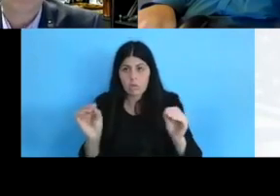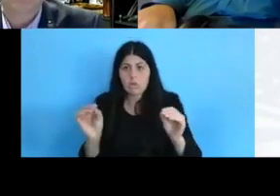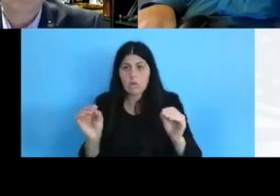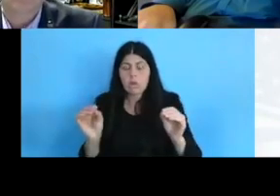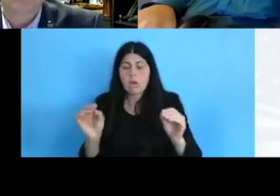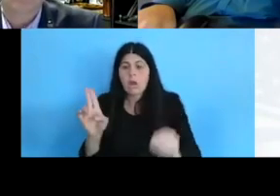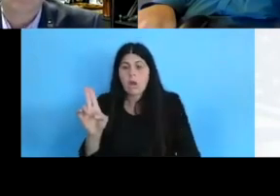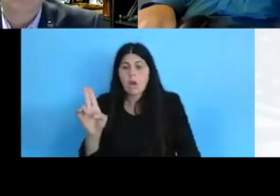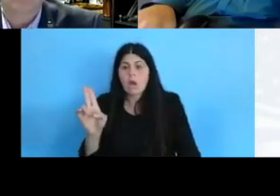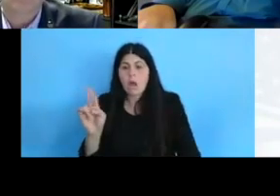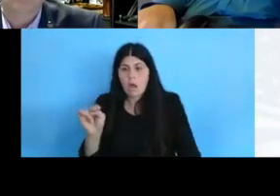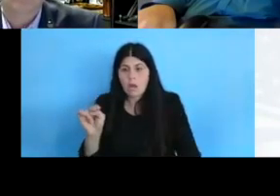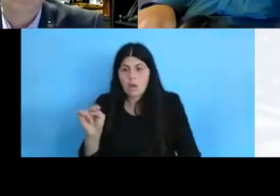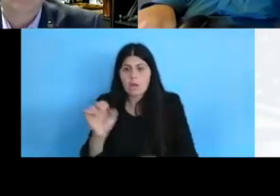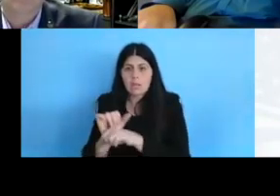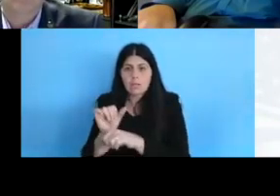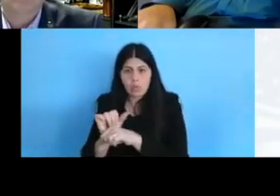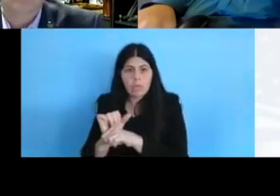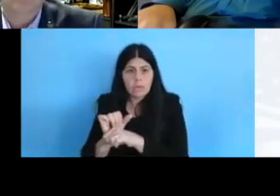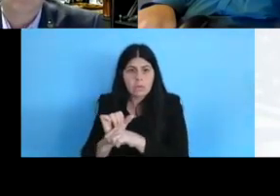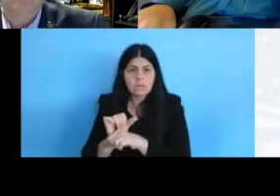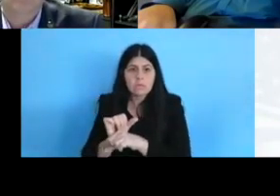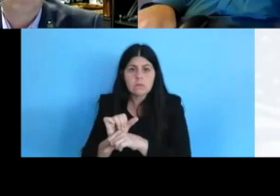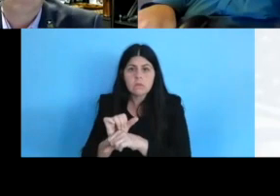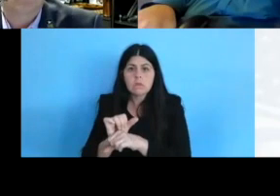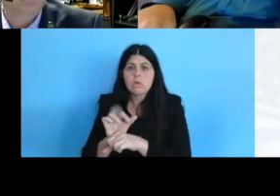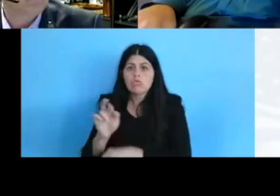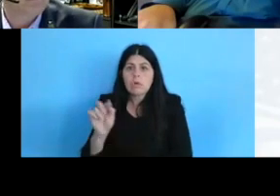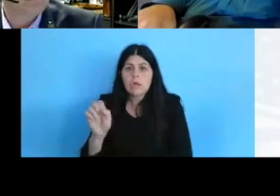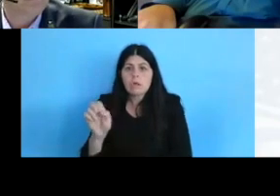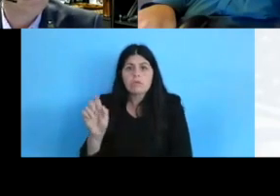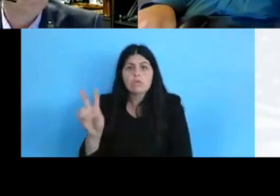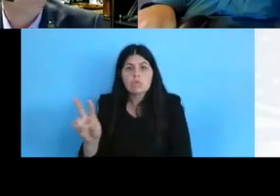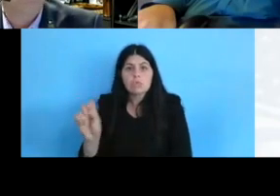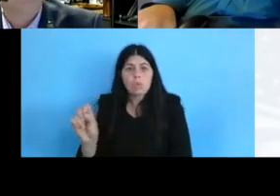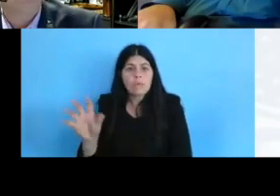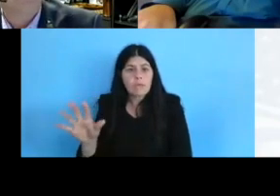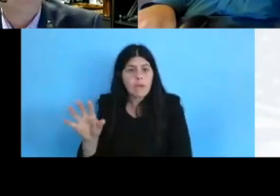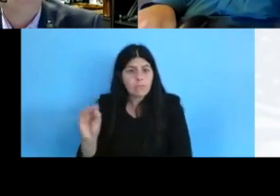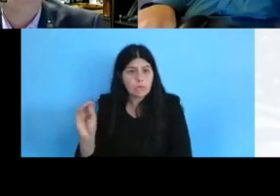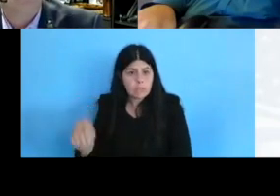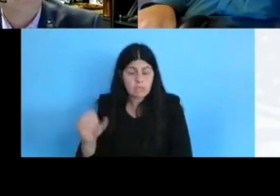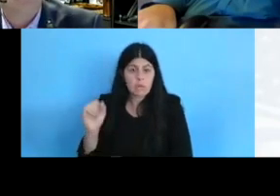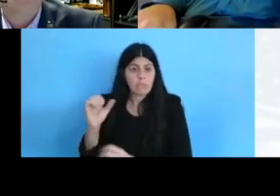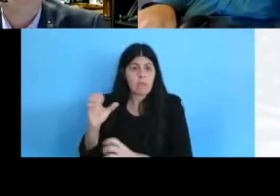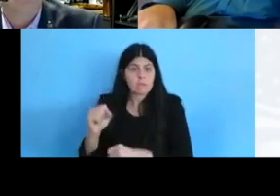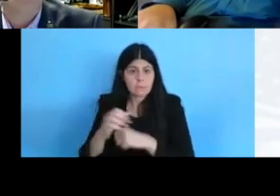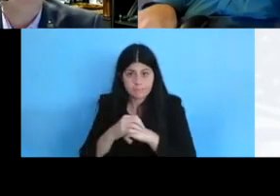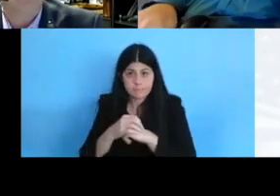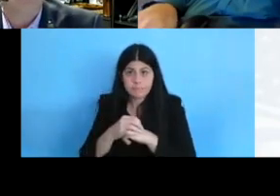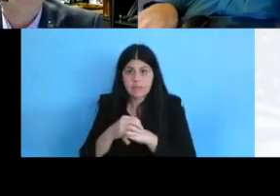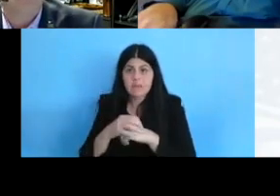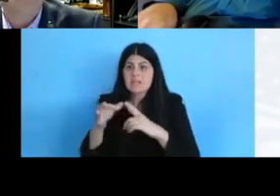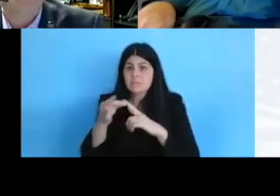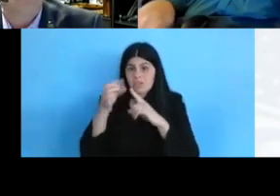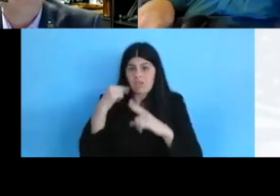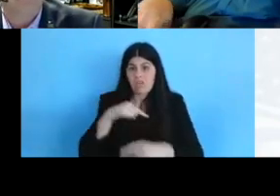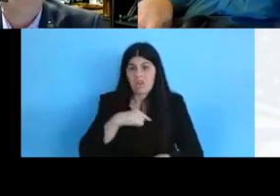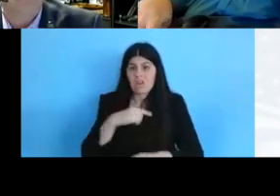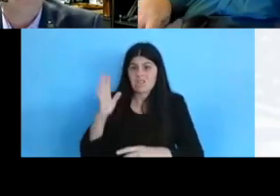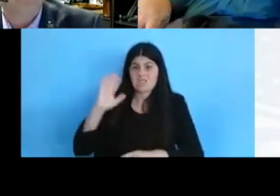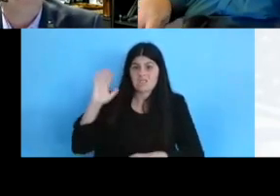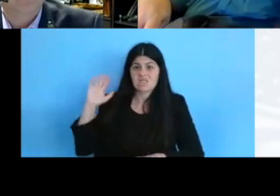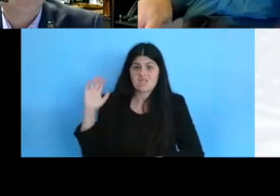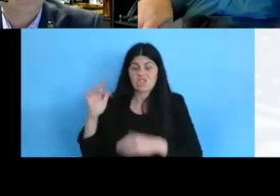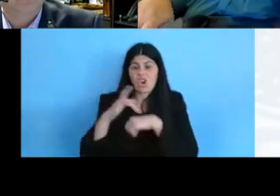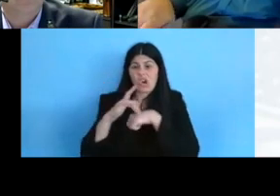2.5%, which is amazing, especially for those of us that were around in the early 2000s when we were looking